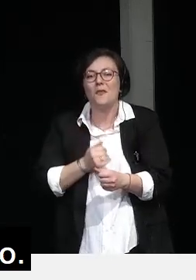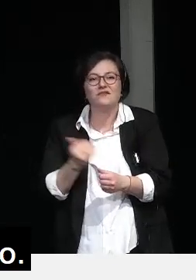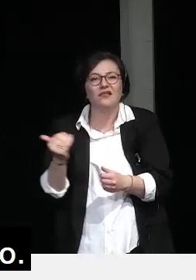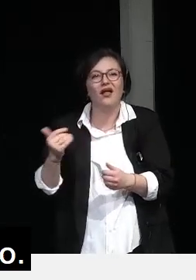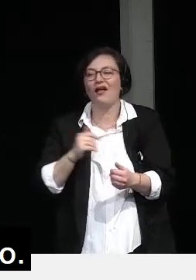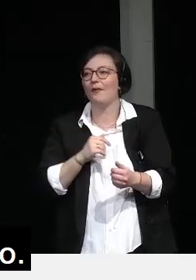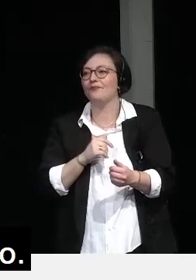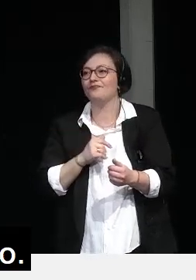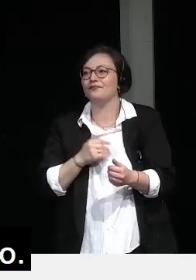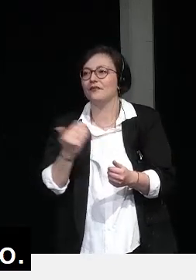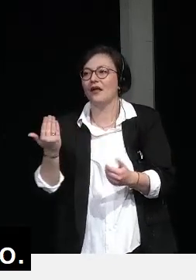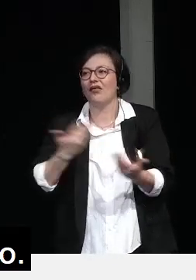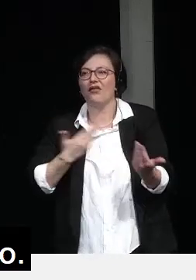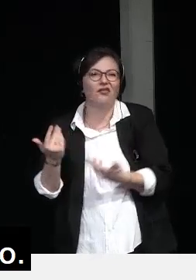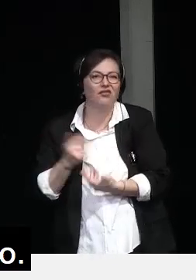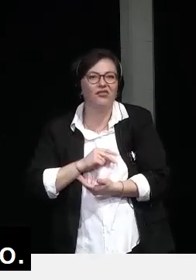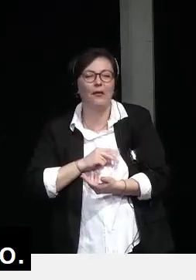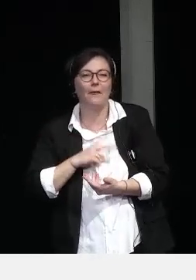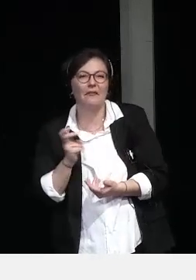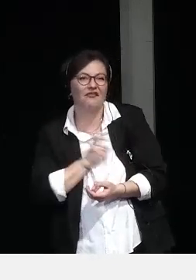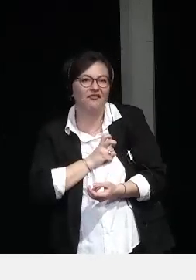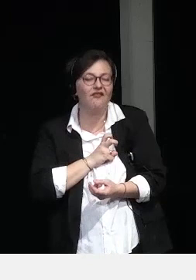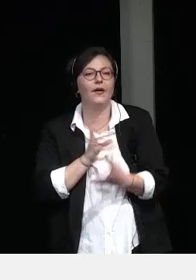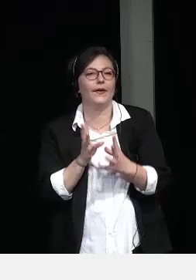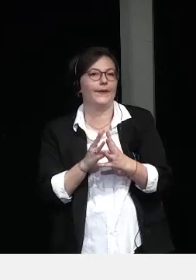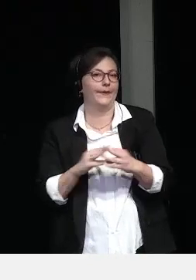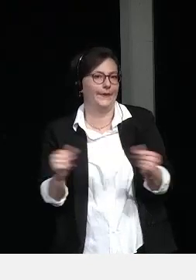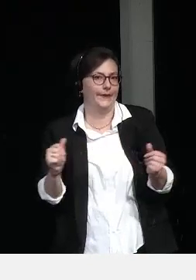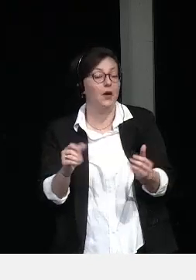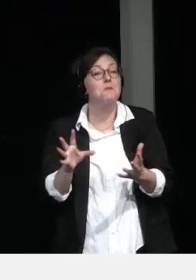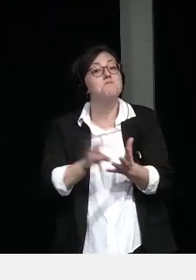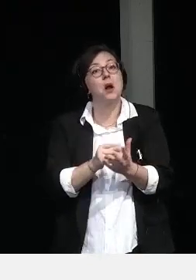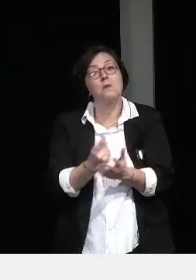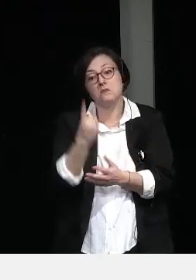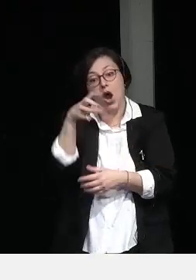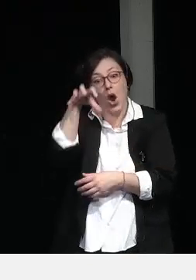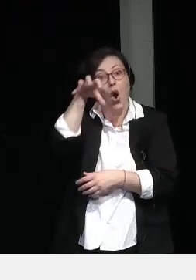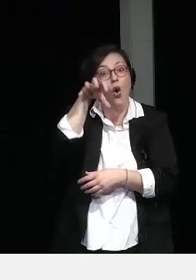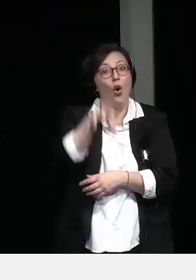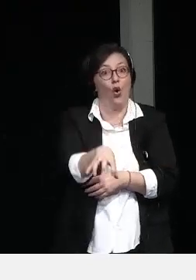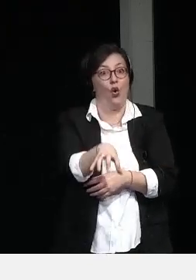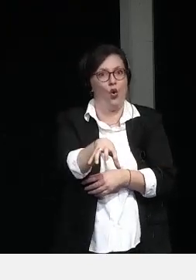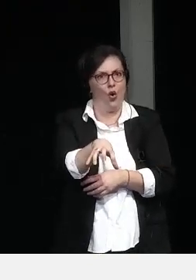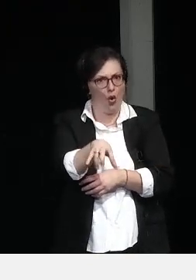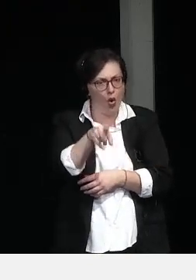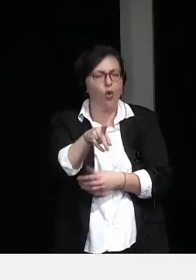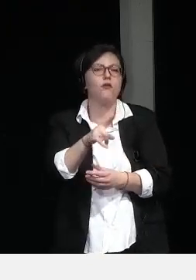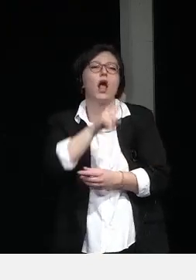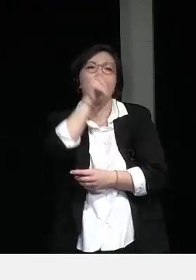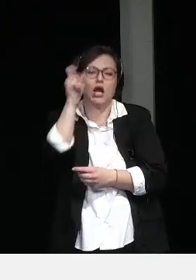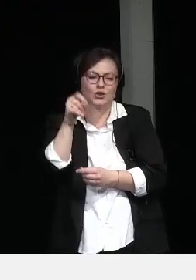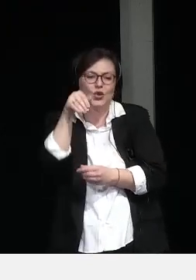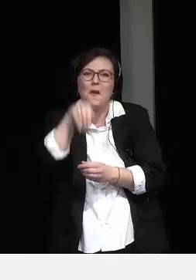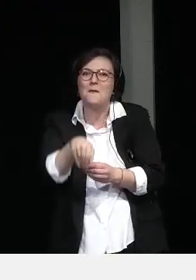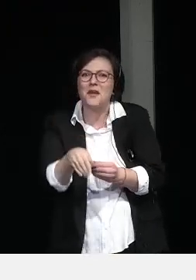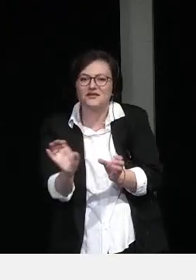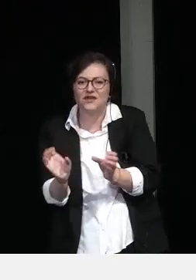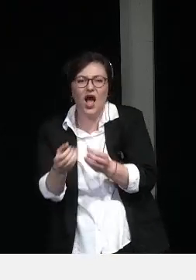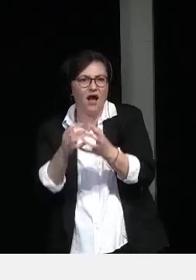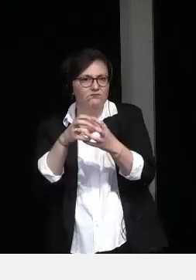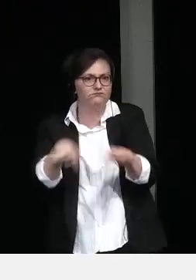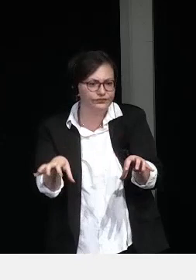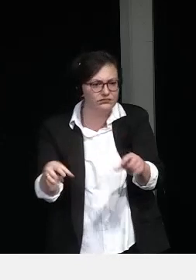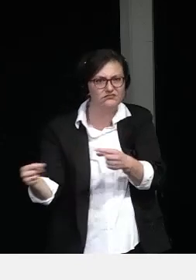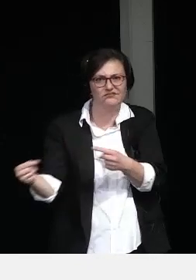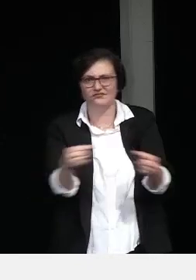country has got this sort of civil war, and in Yugoslavia near, you have got the Balkans next by, and it